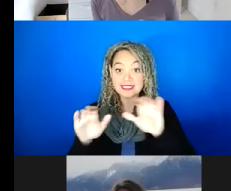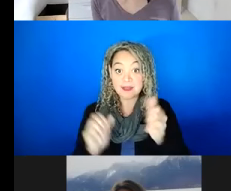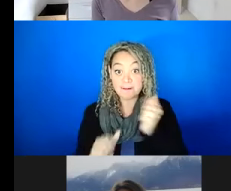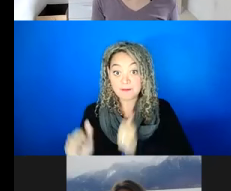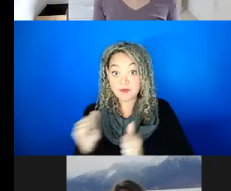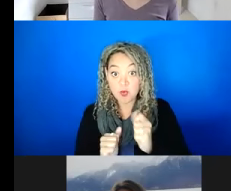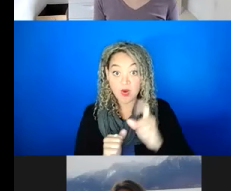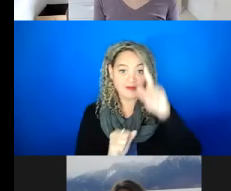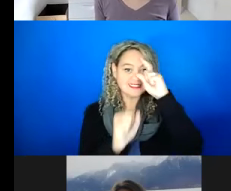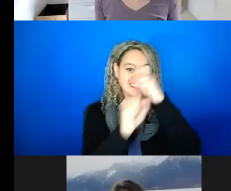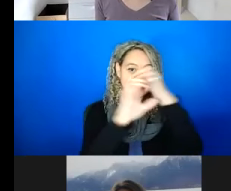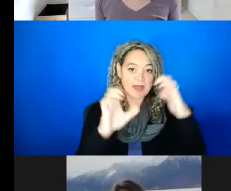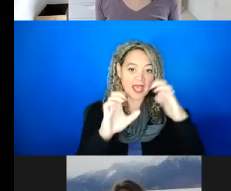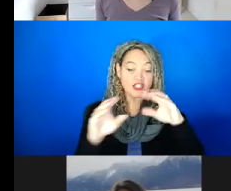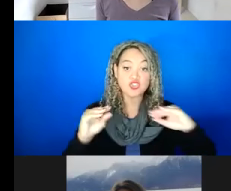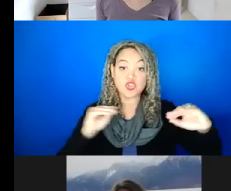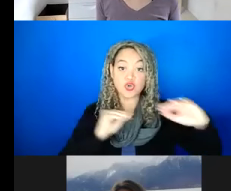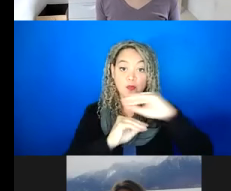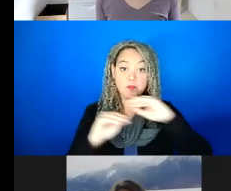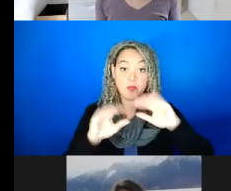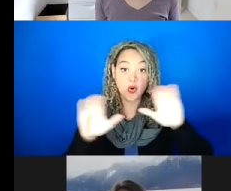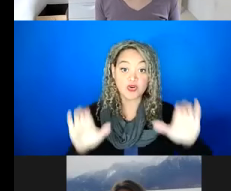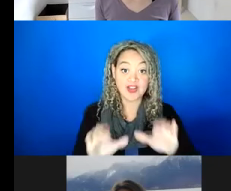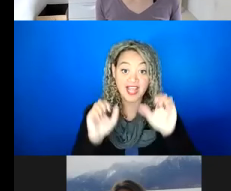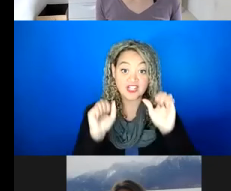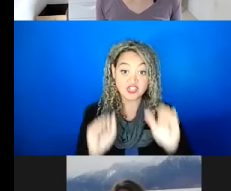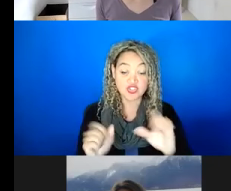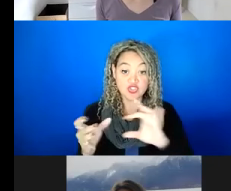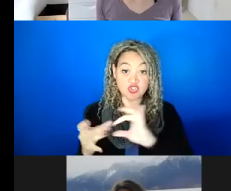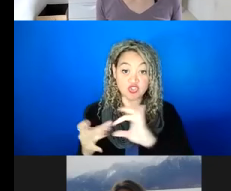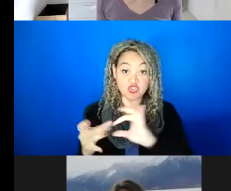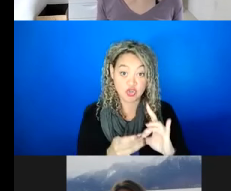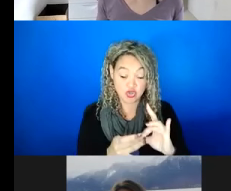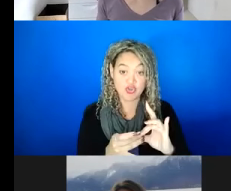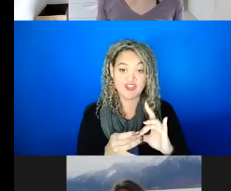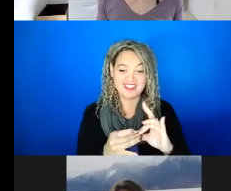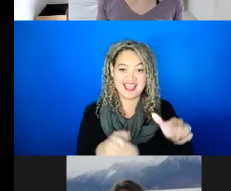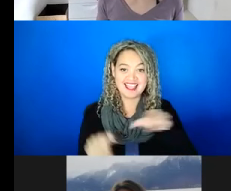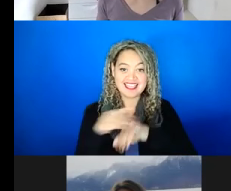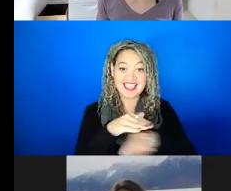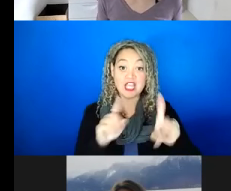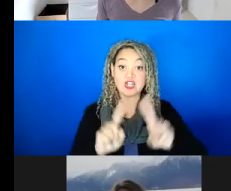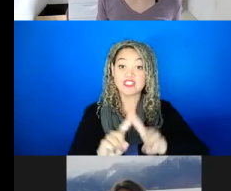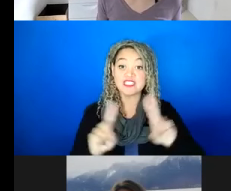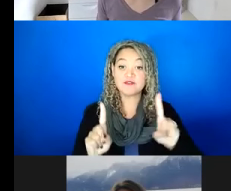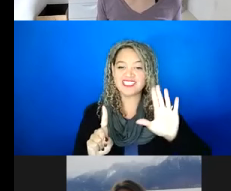actions may reflect cortical layer associated differences and their interactions.